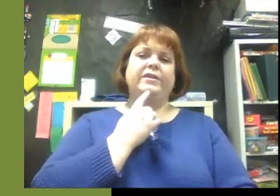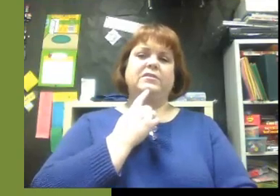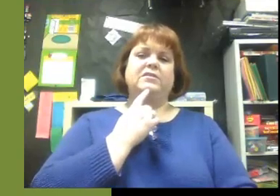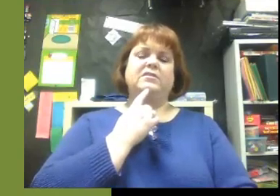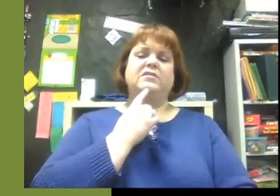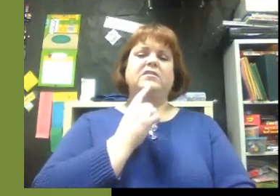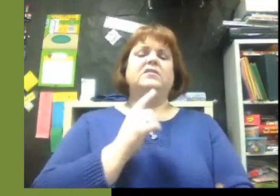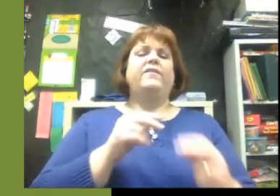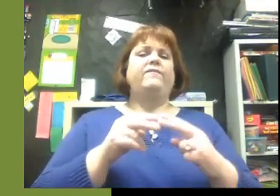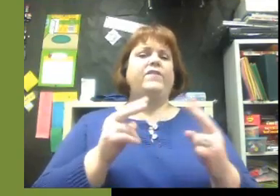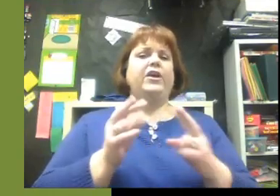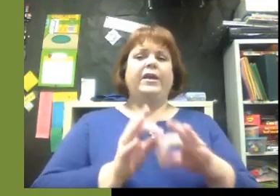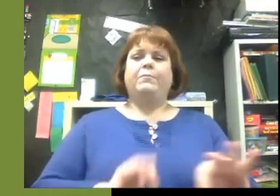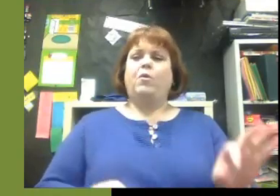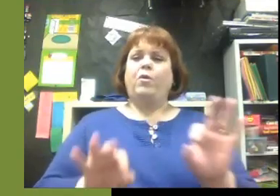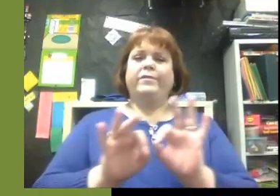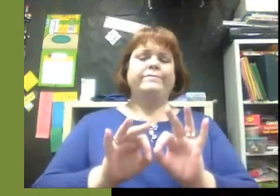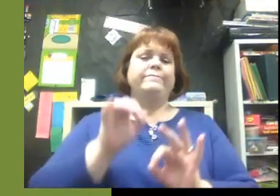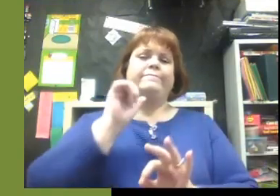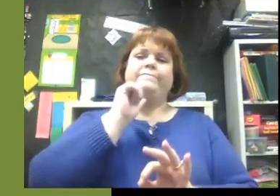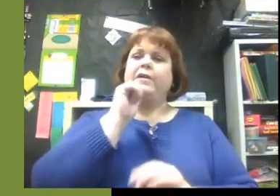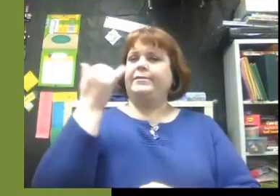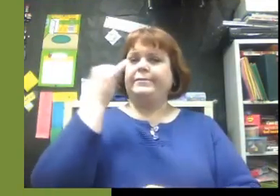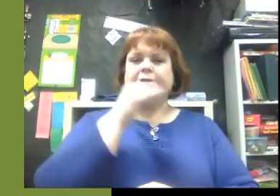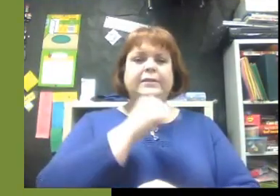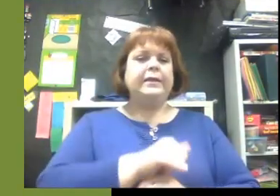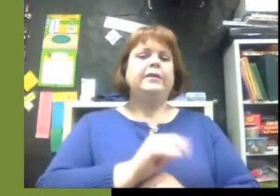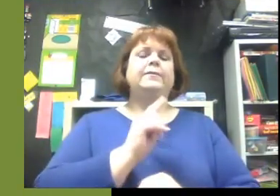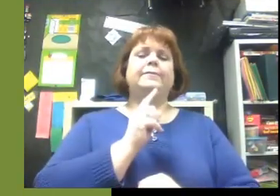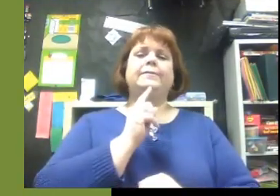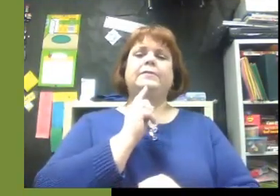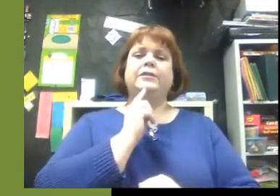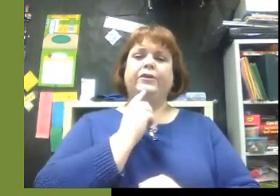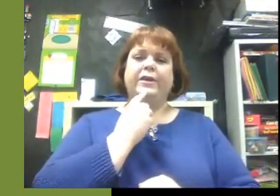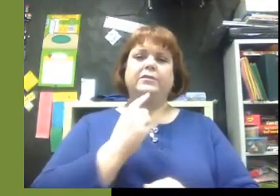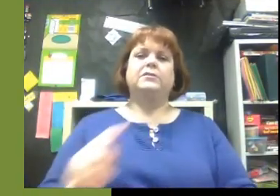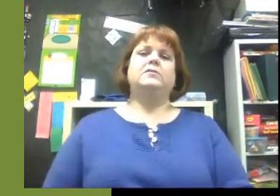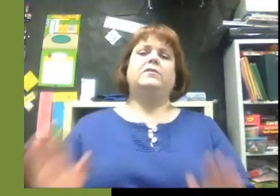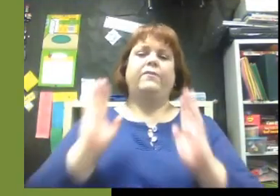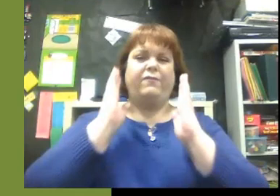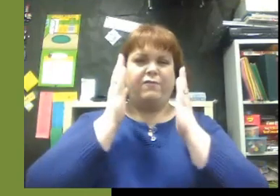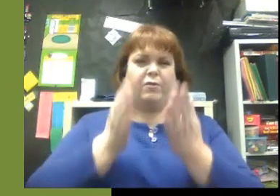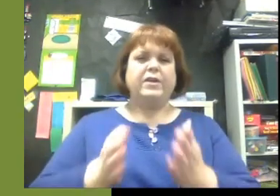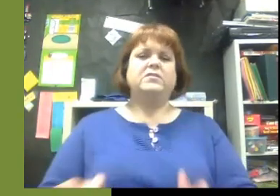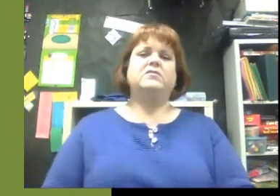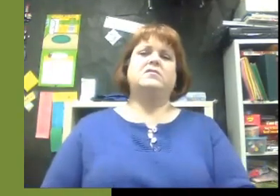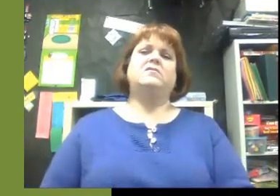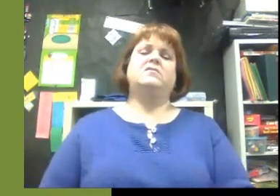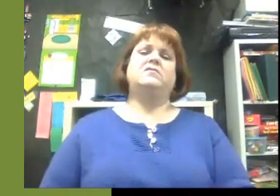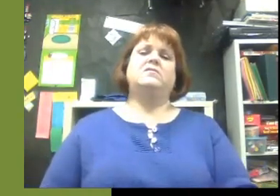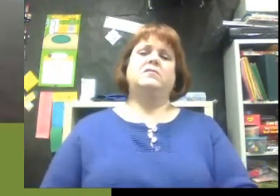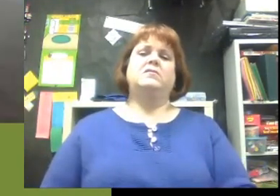Serious, very important, not silly, serious, focused.